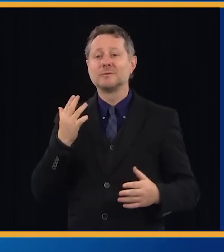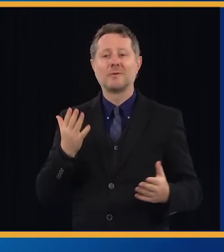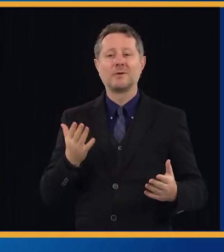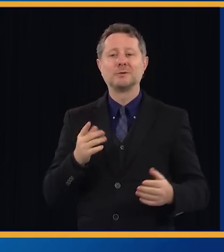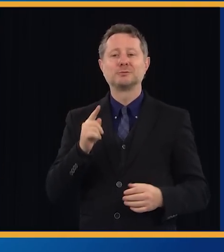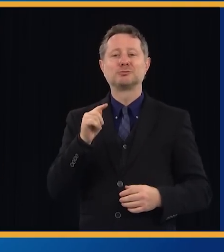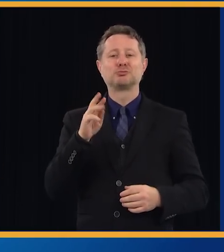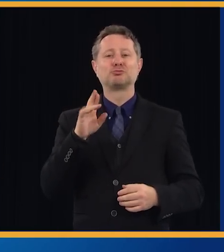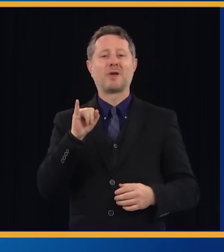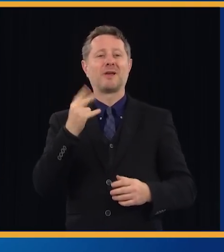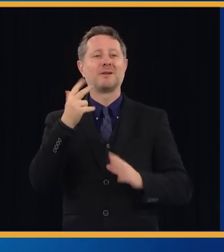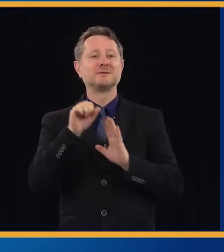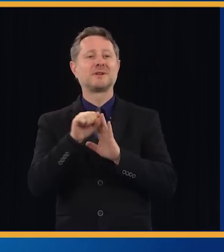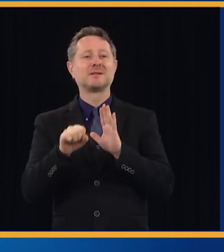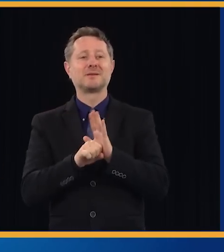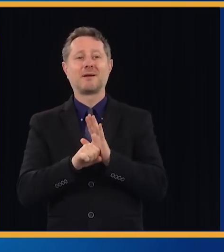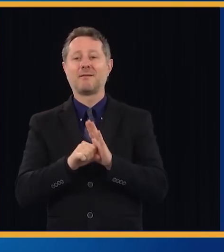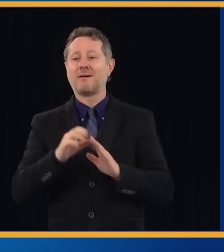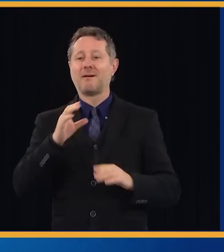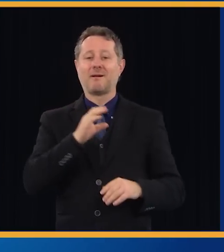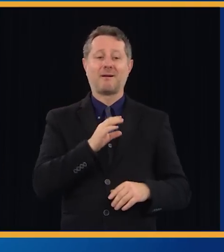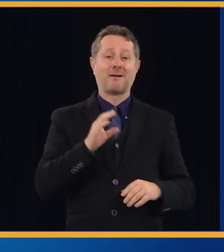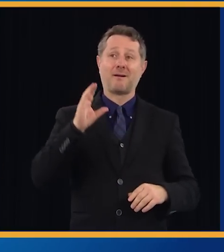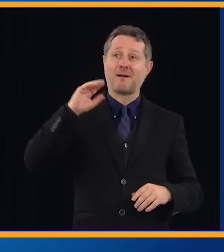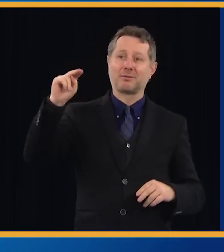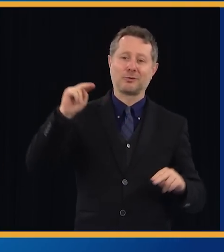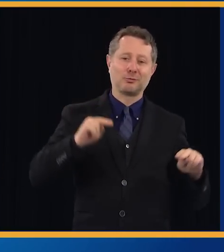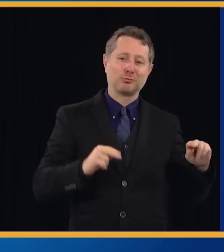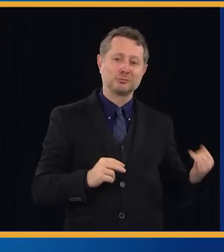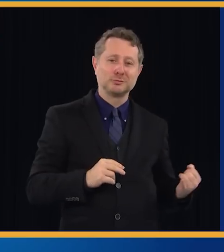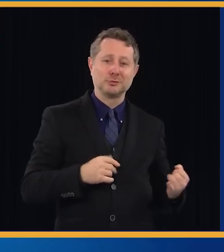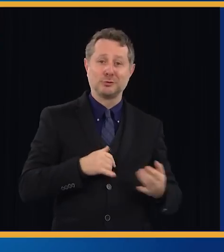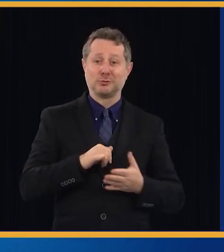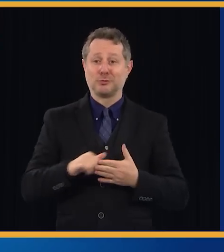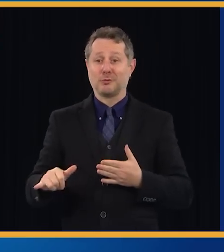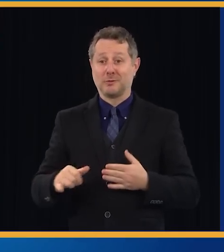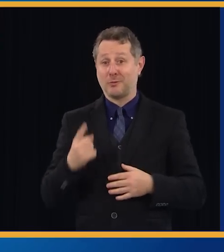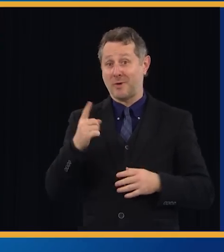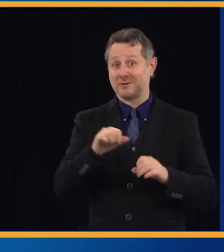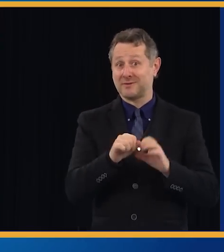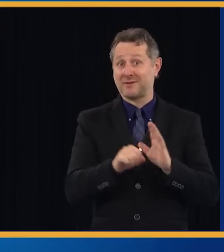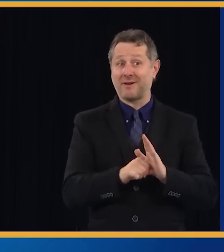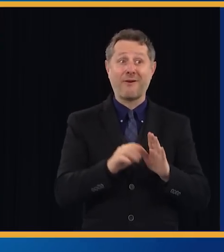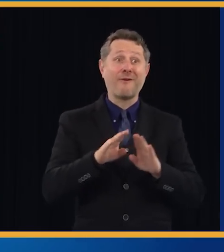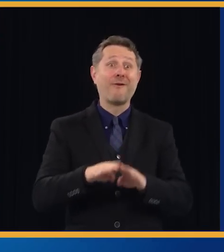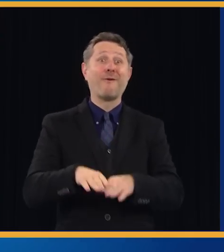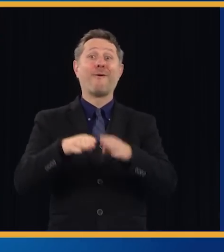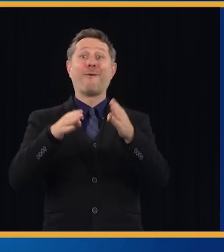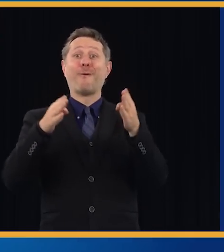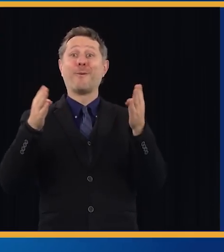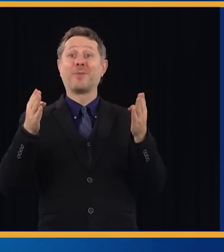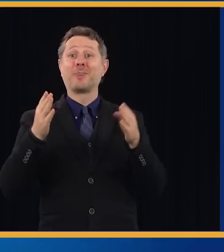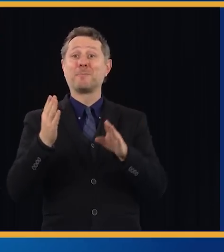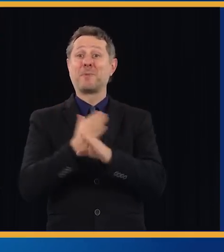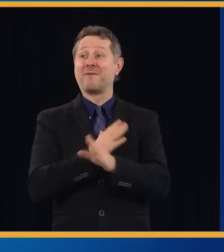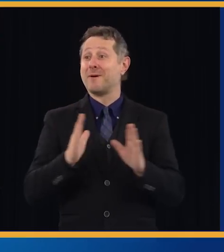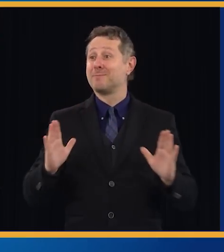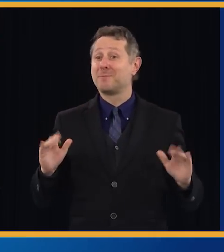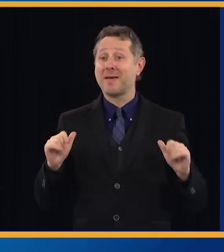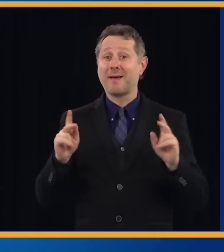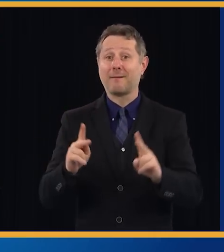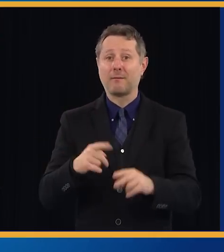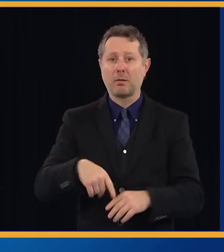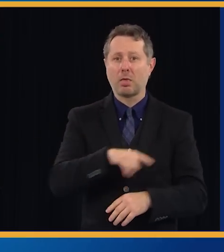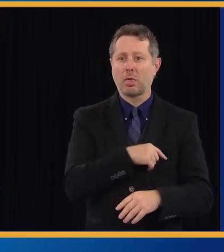area where one region opens up for business. You could see people come